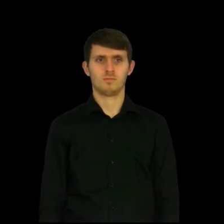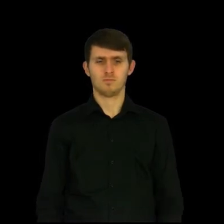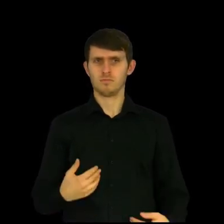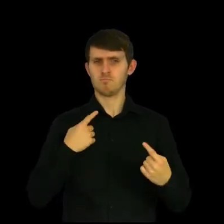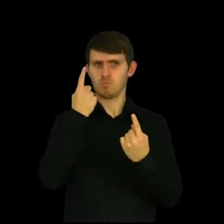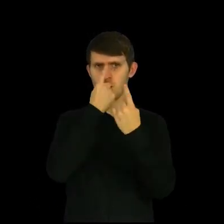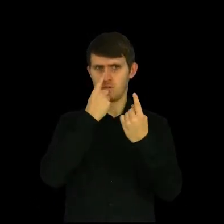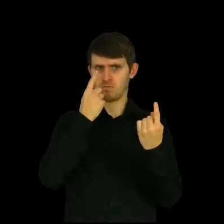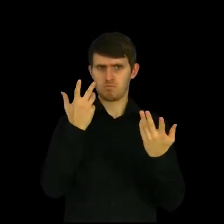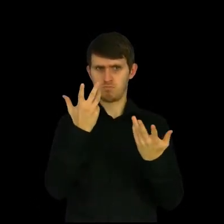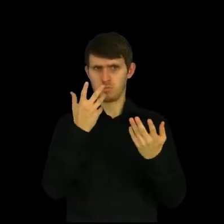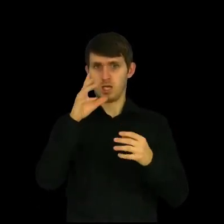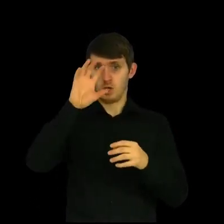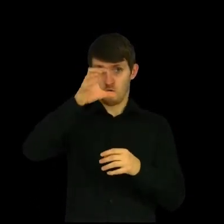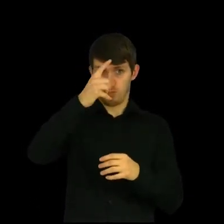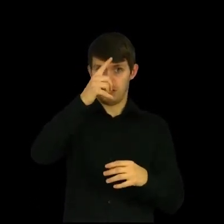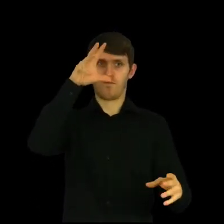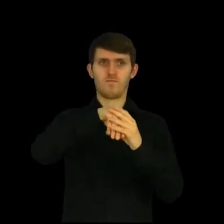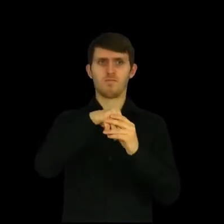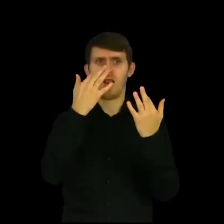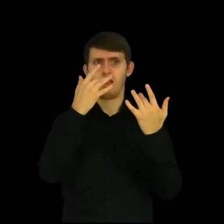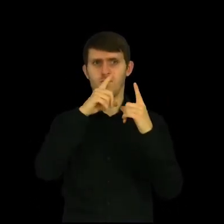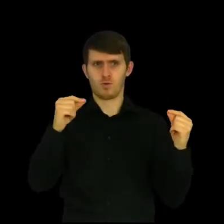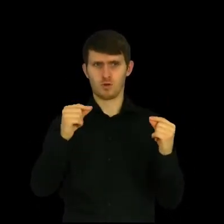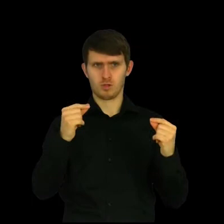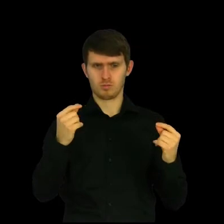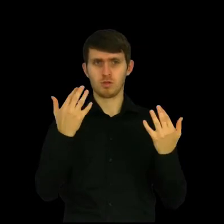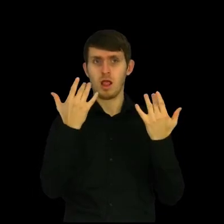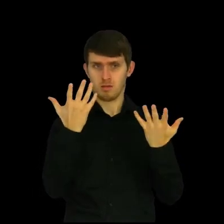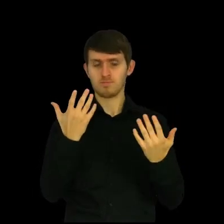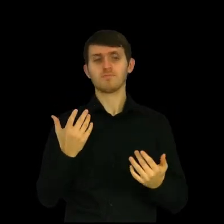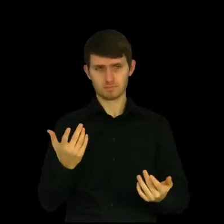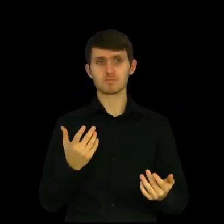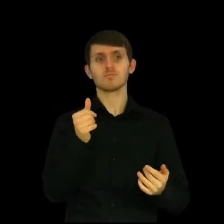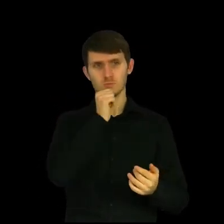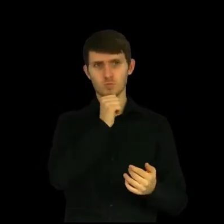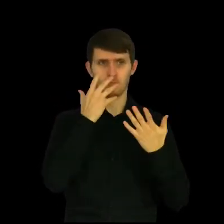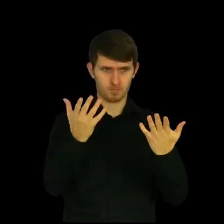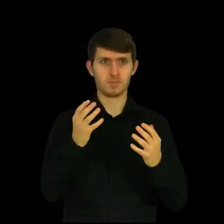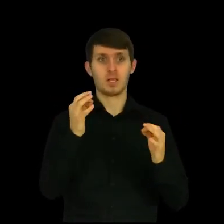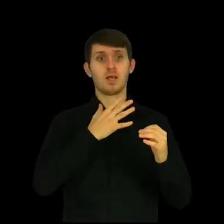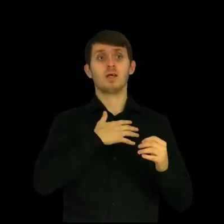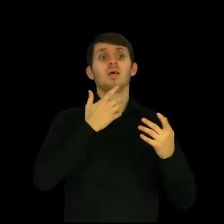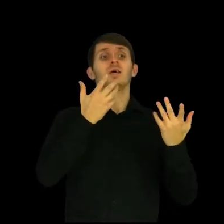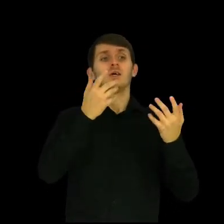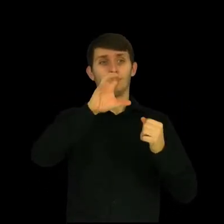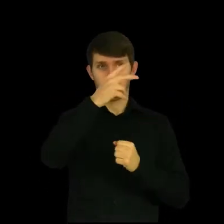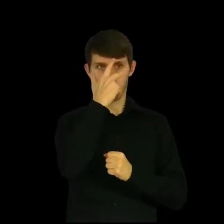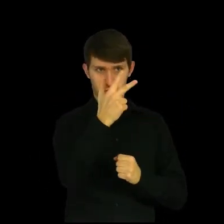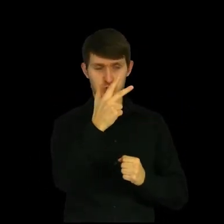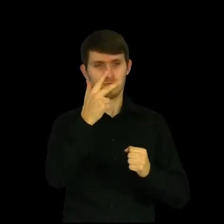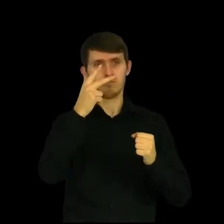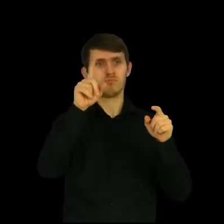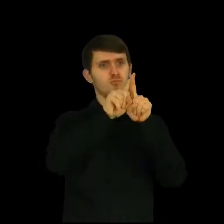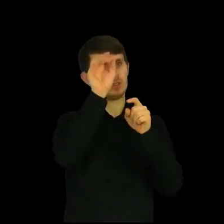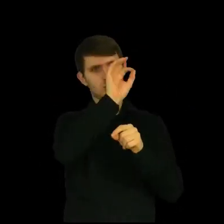groups and think about how many do I end up per group. So let's try that out. So I'm going to divide it into three equal groups.